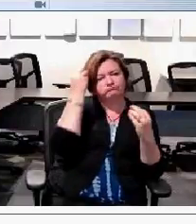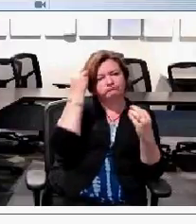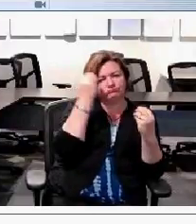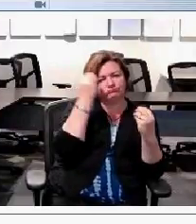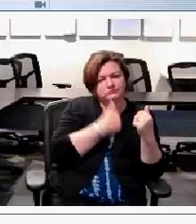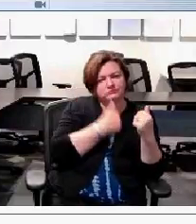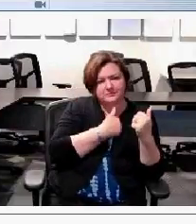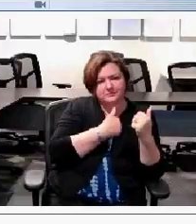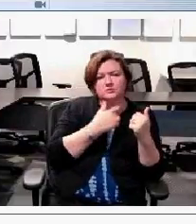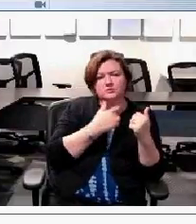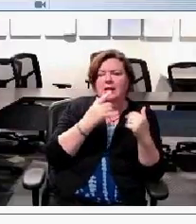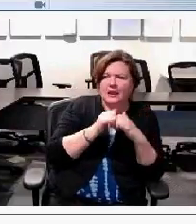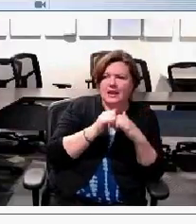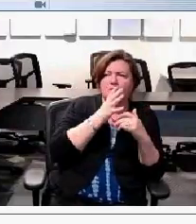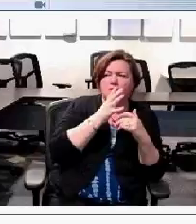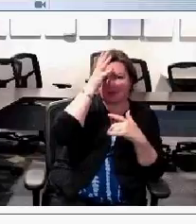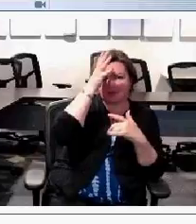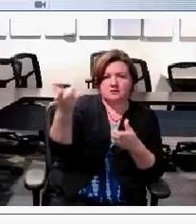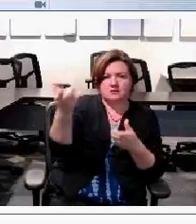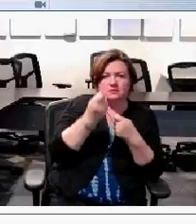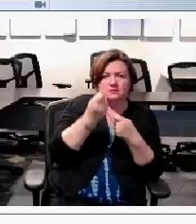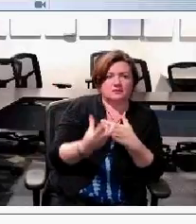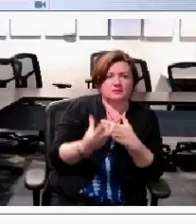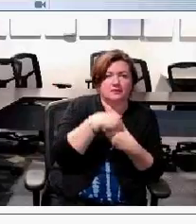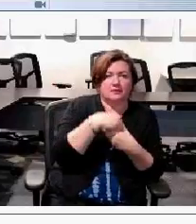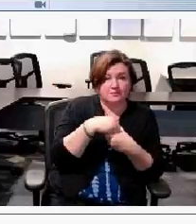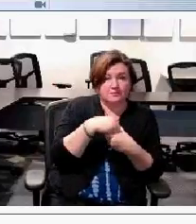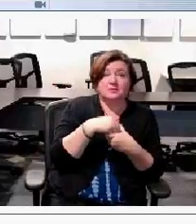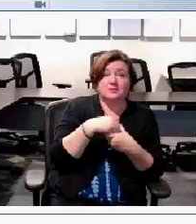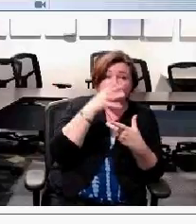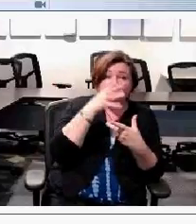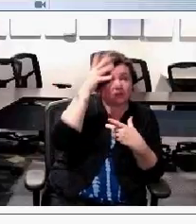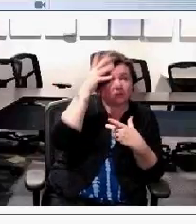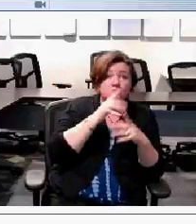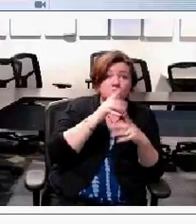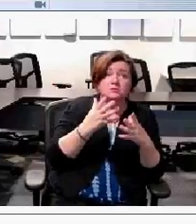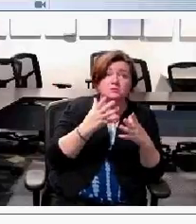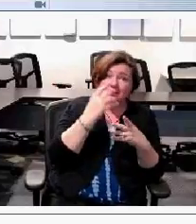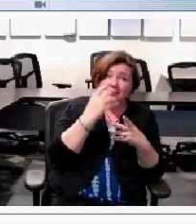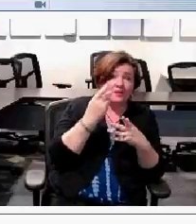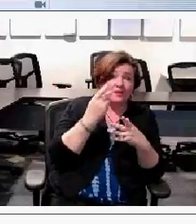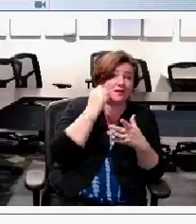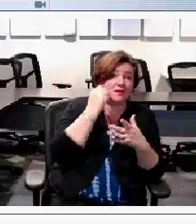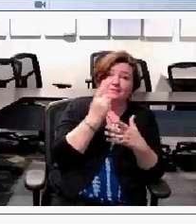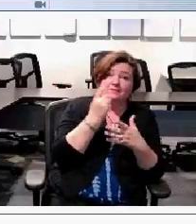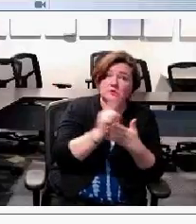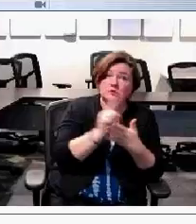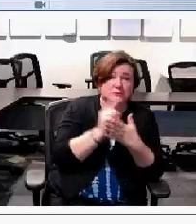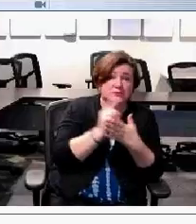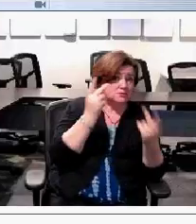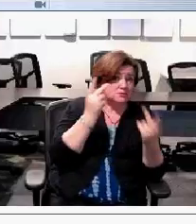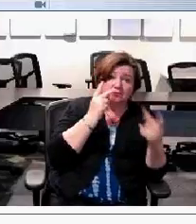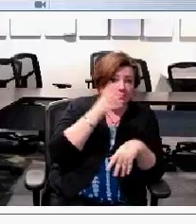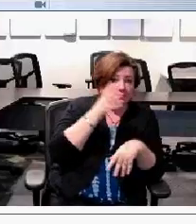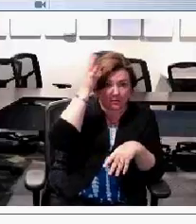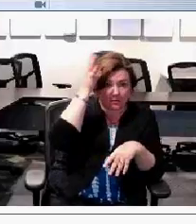involving parents, because parents are such a big part of our program. We really see them every week. And